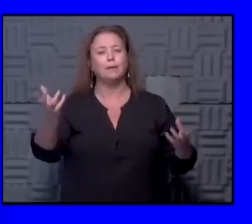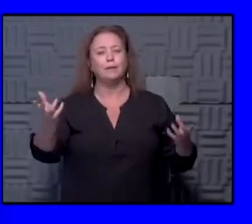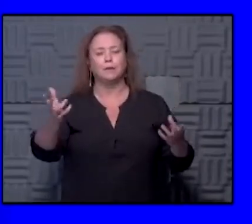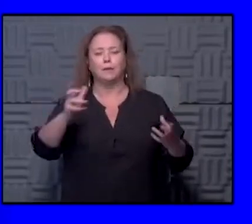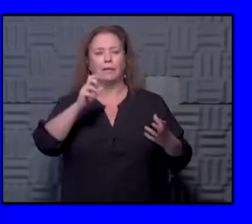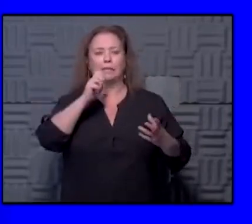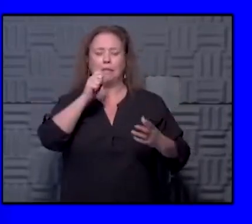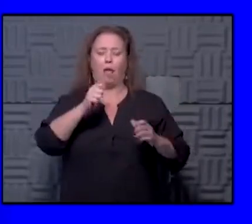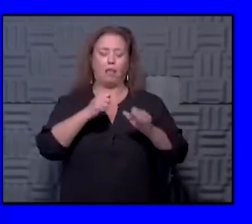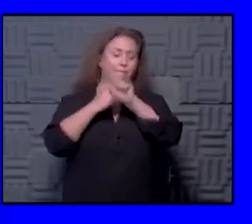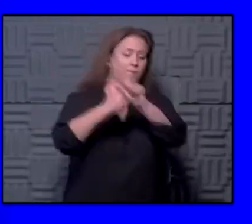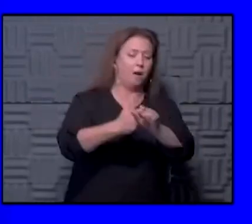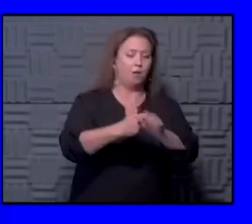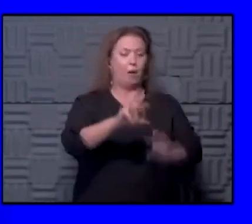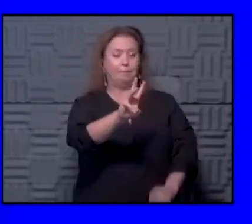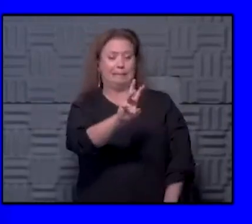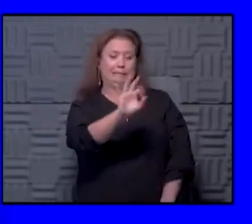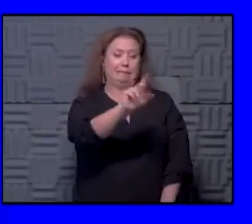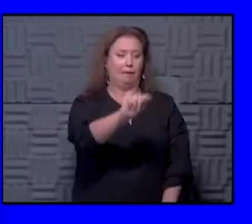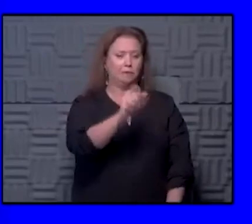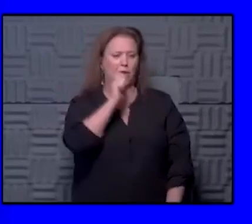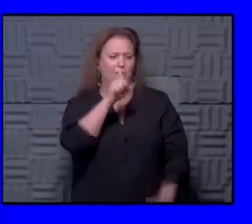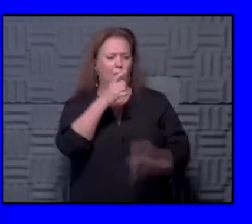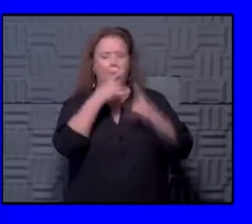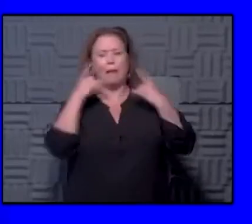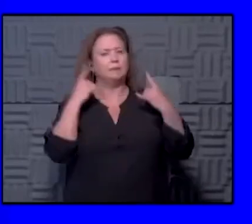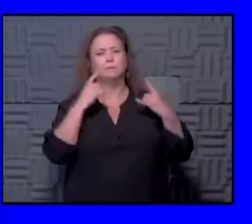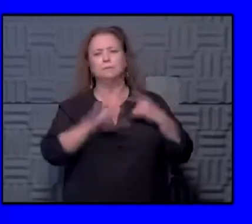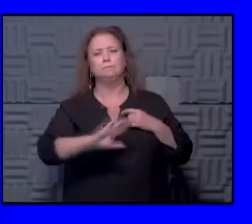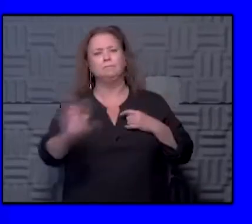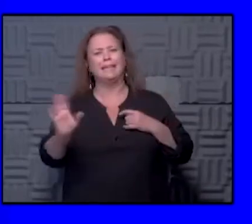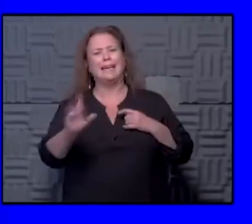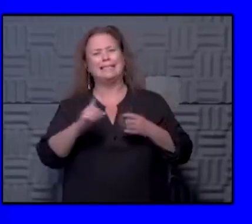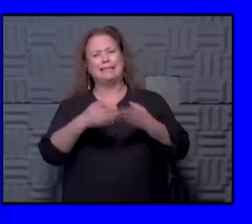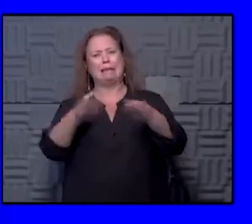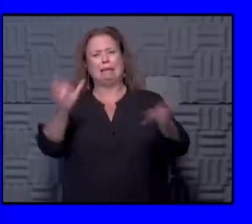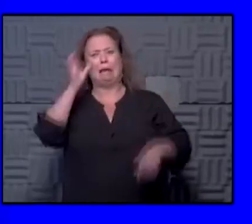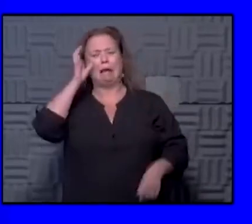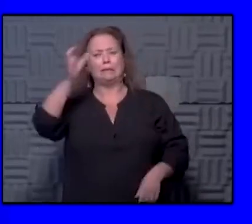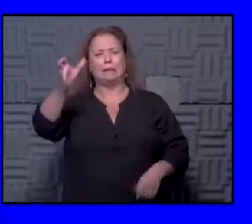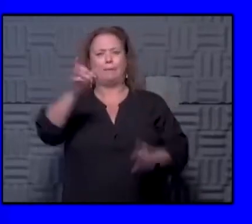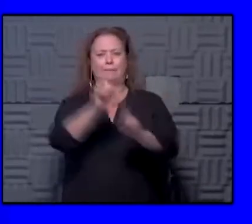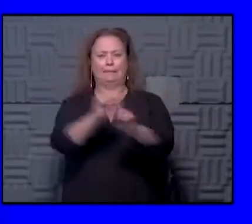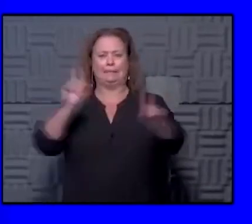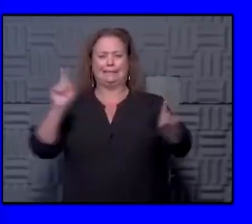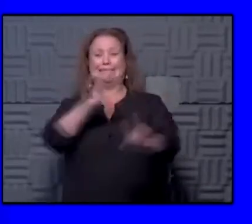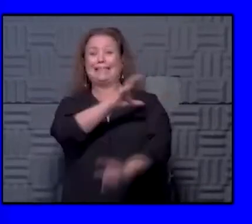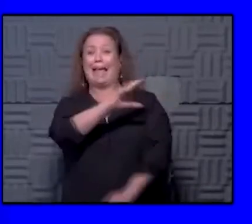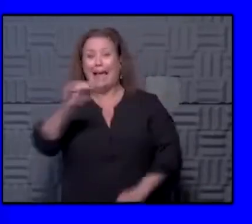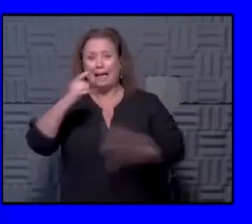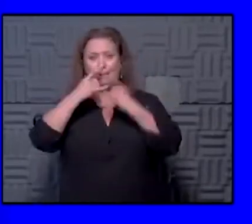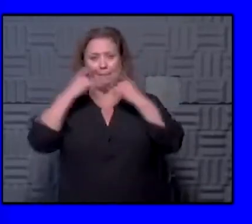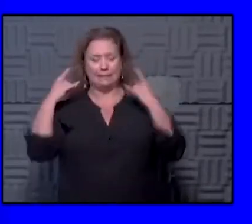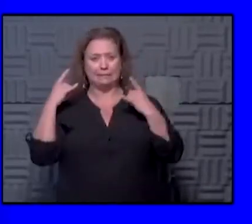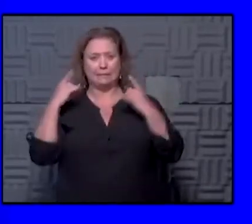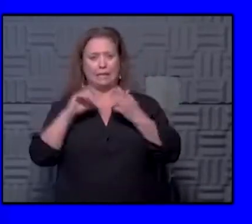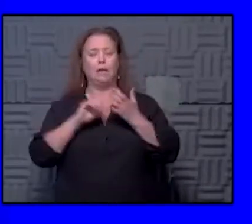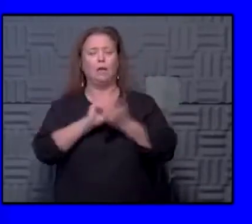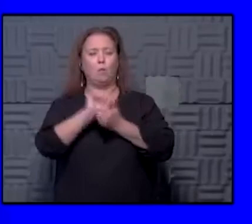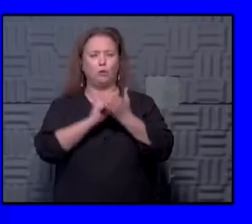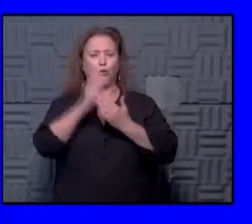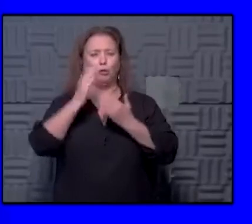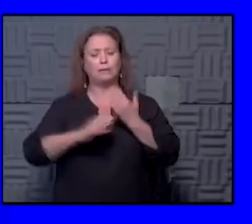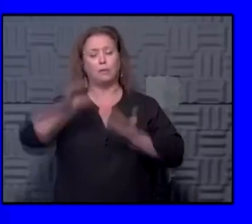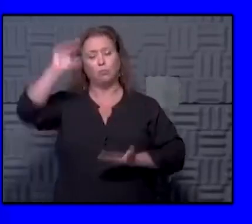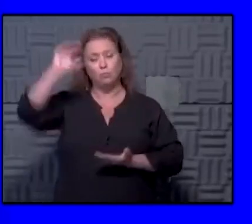the letter of the law. Well, I'm 6 feet, so I don't need to wear a mask. It's that broad concept of distance and masking,